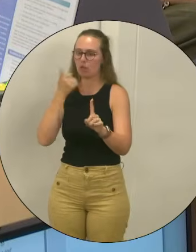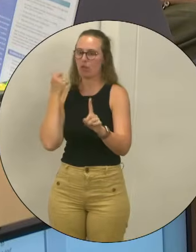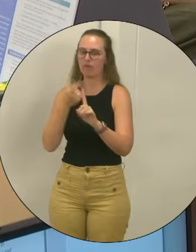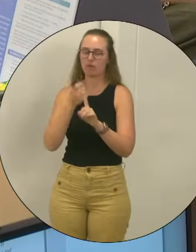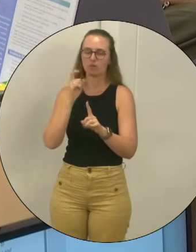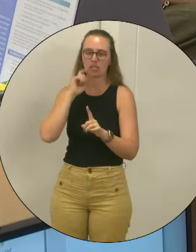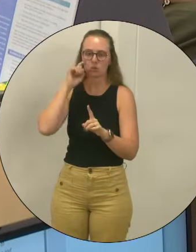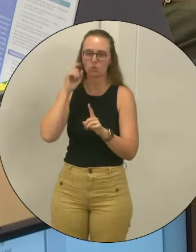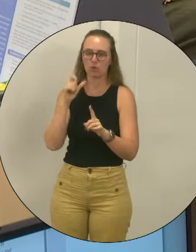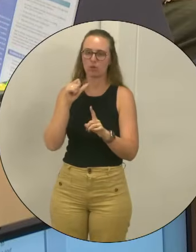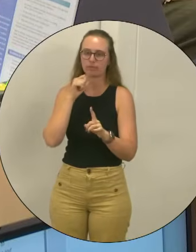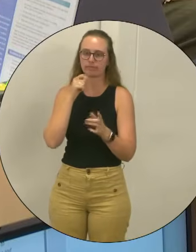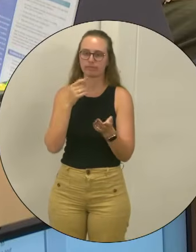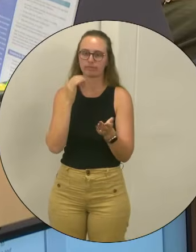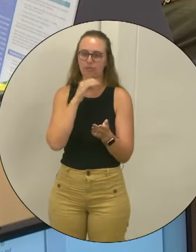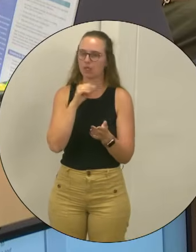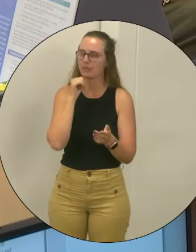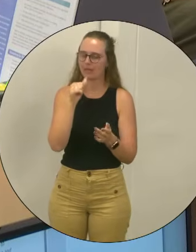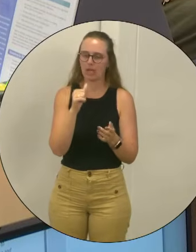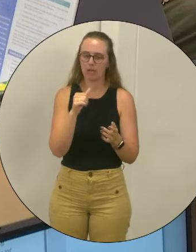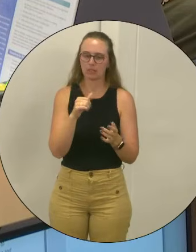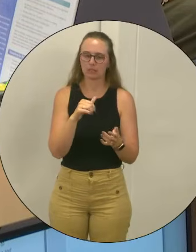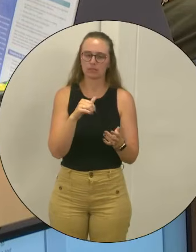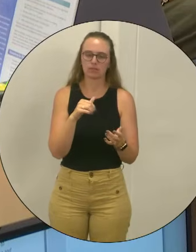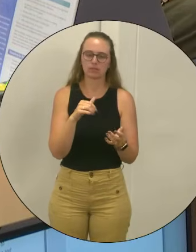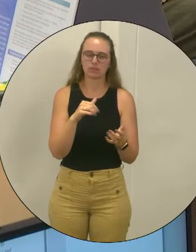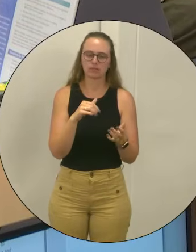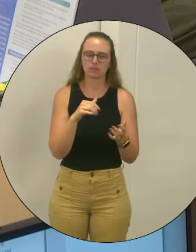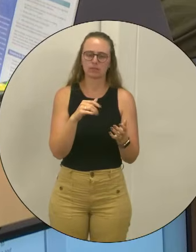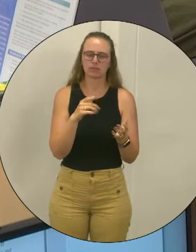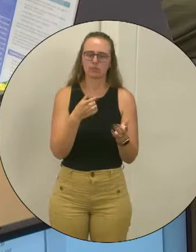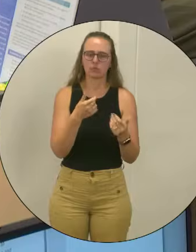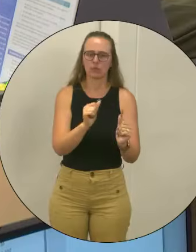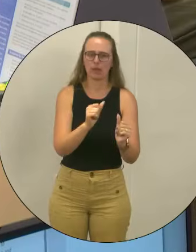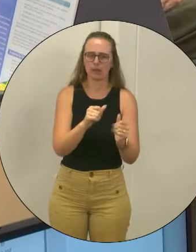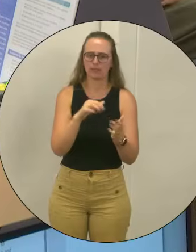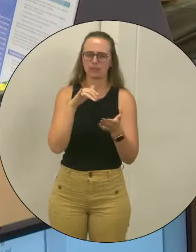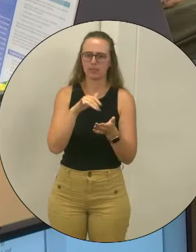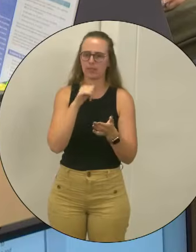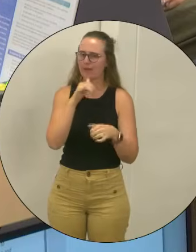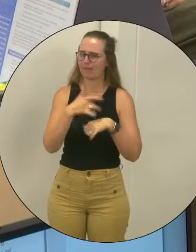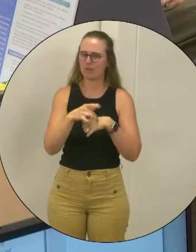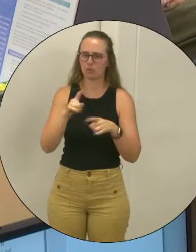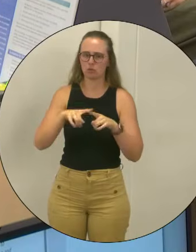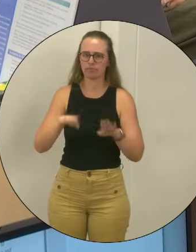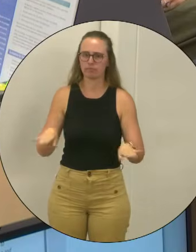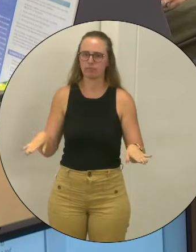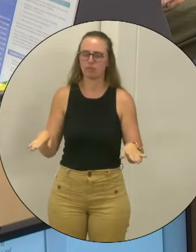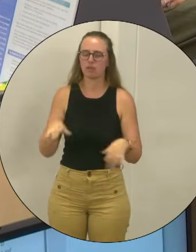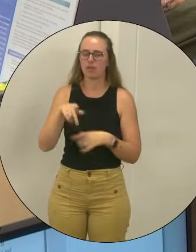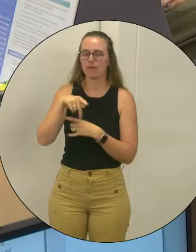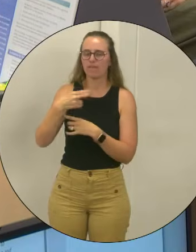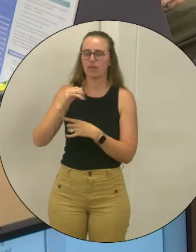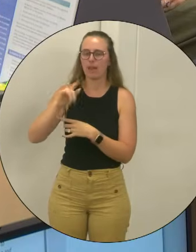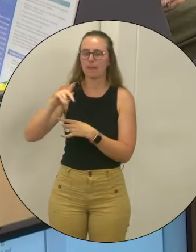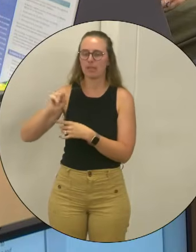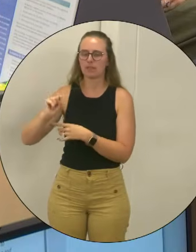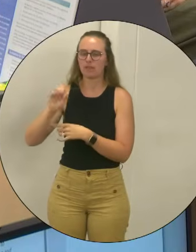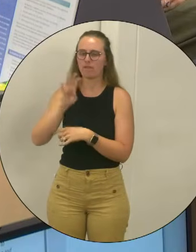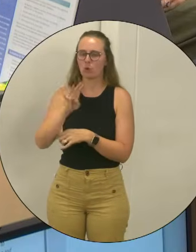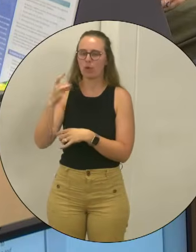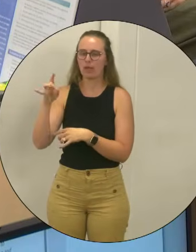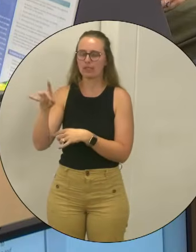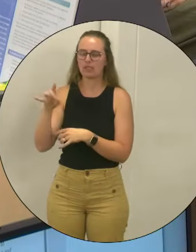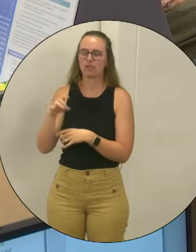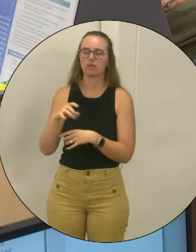immorality. We are not to dabble in it, study it, or make it available to minors. Philippians 4:8 instructs us to